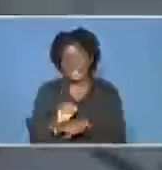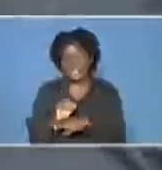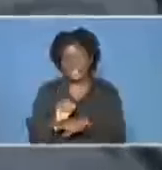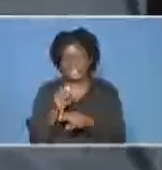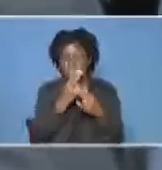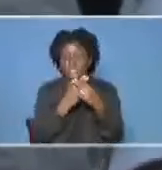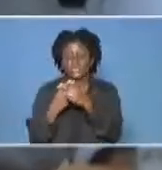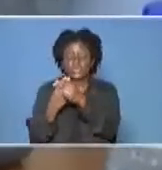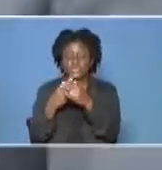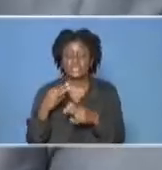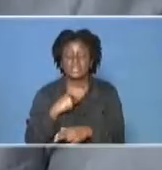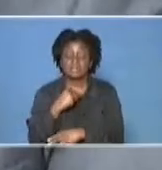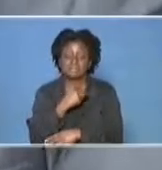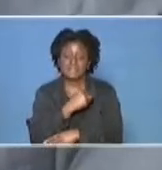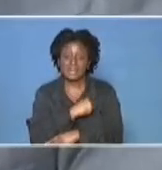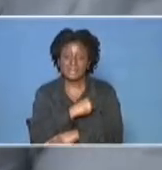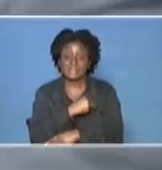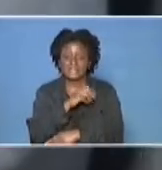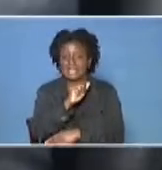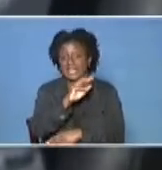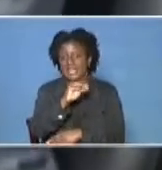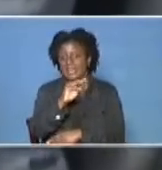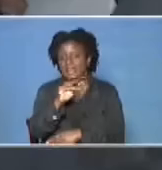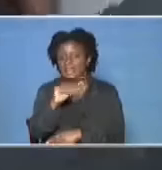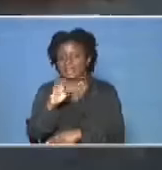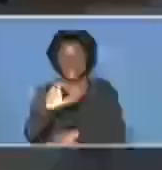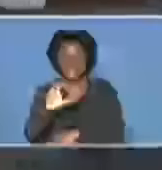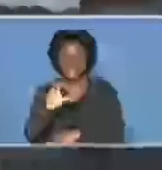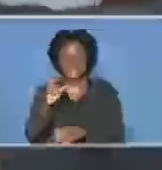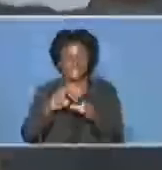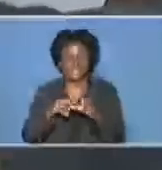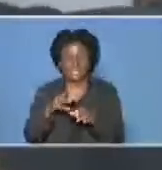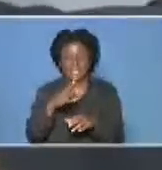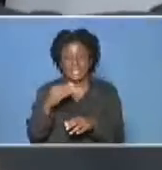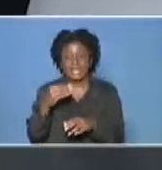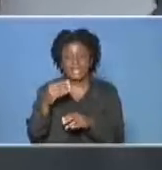AMMC Chair Roselle Moxie and Bahamas Public Services